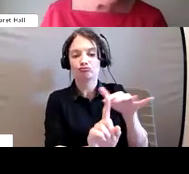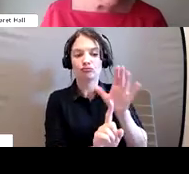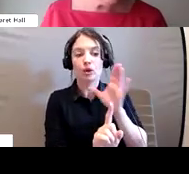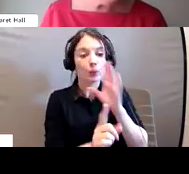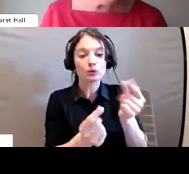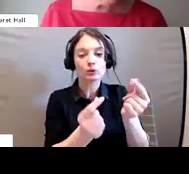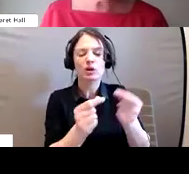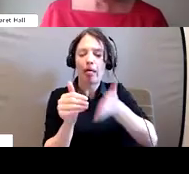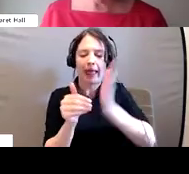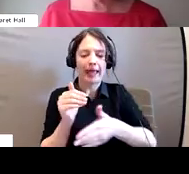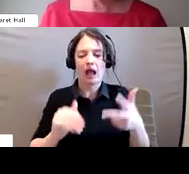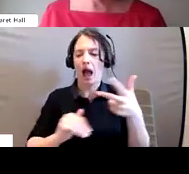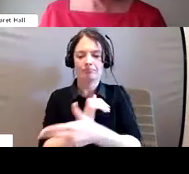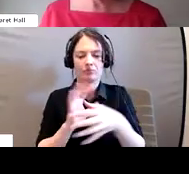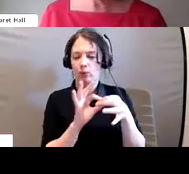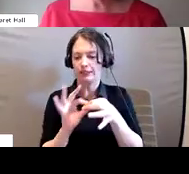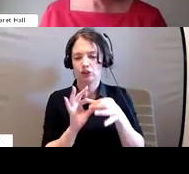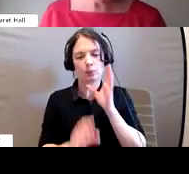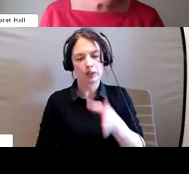to end that relationship.